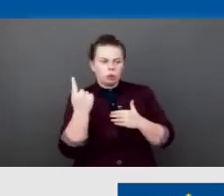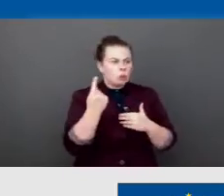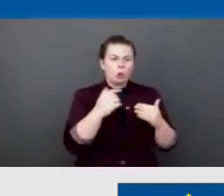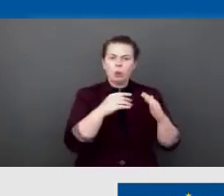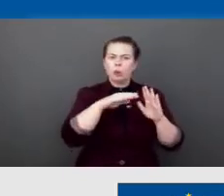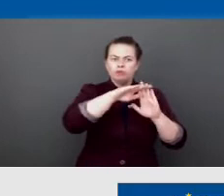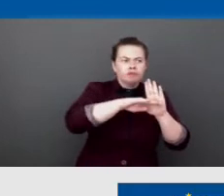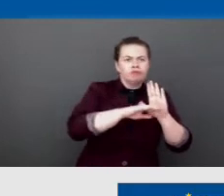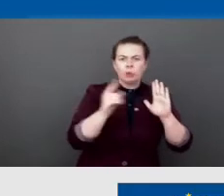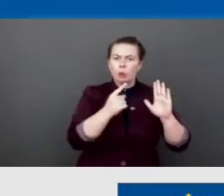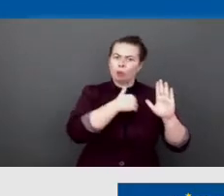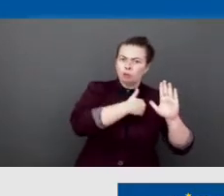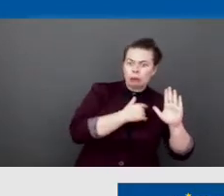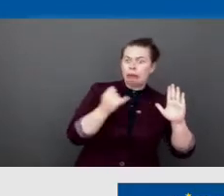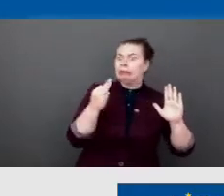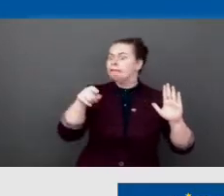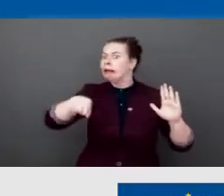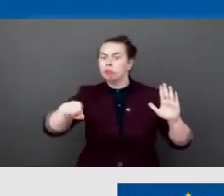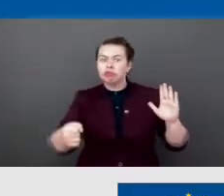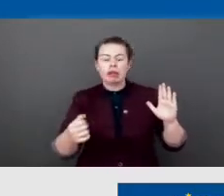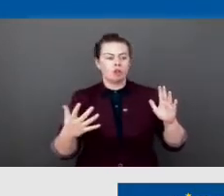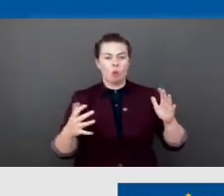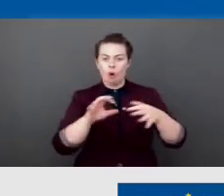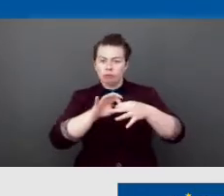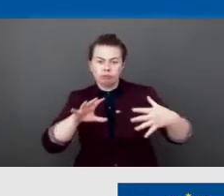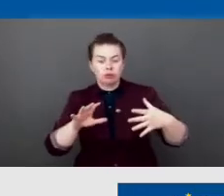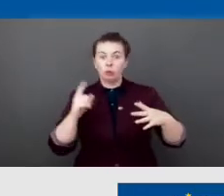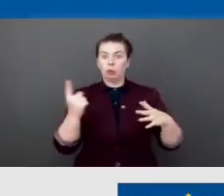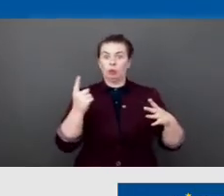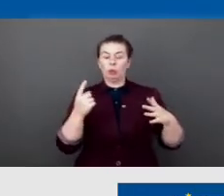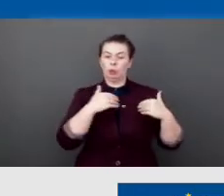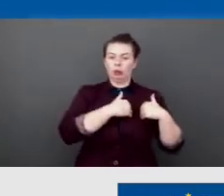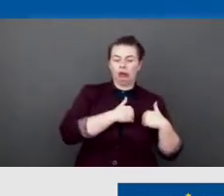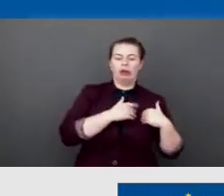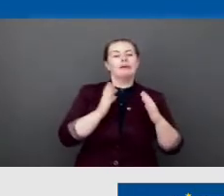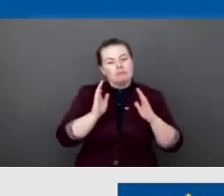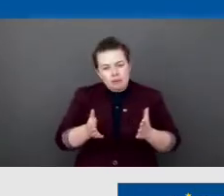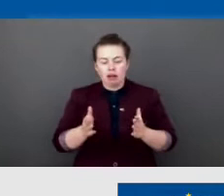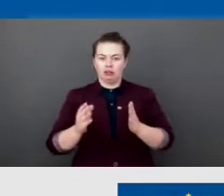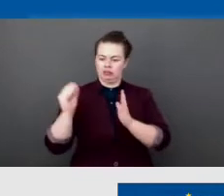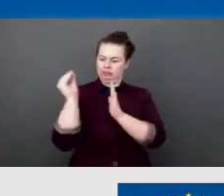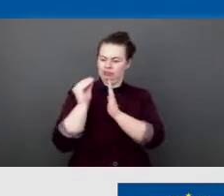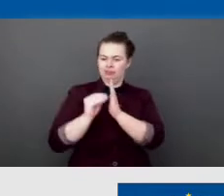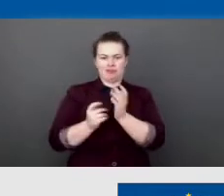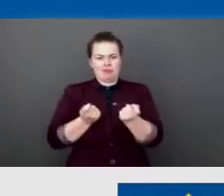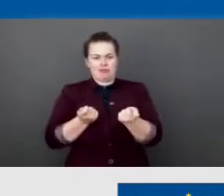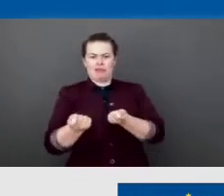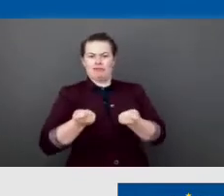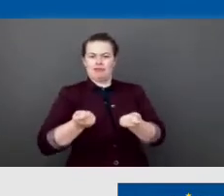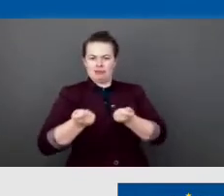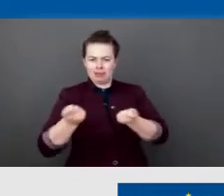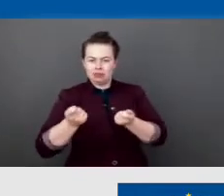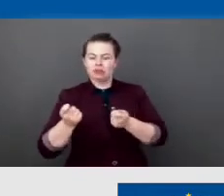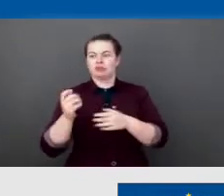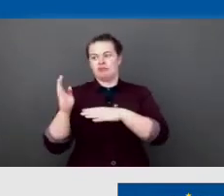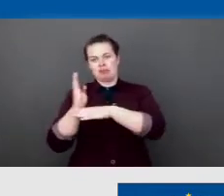potential problems, system change, etc. And that needs to be robustly built in and have appropriate